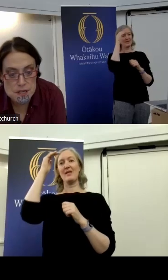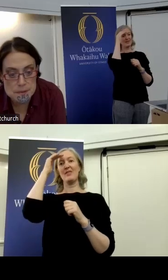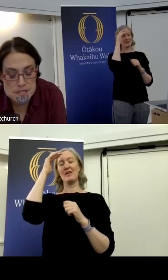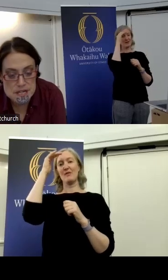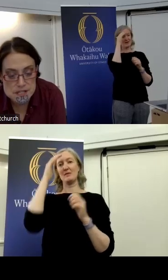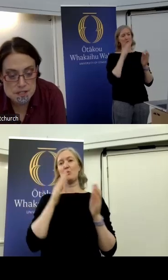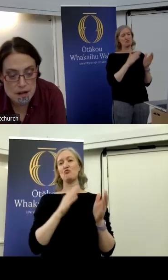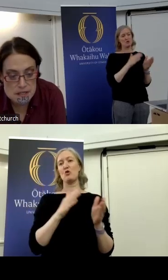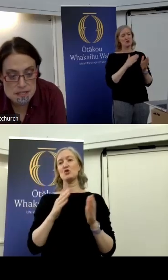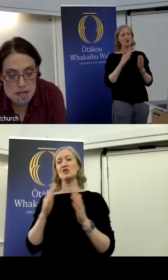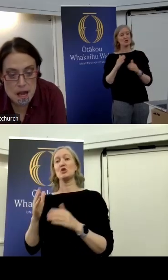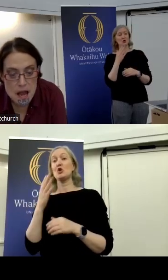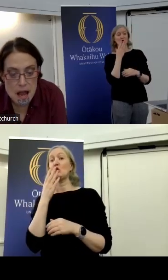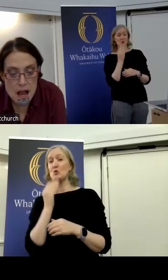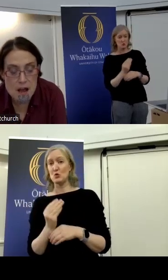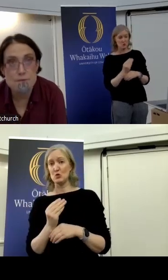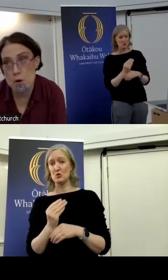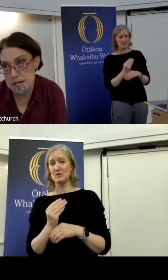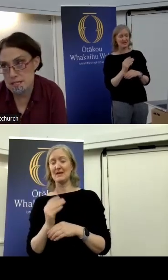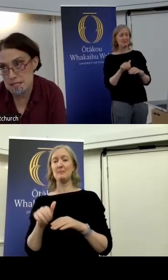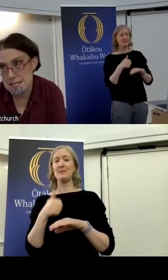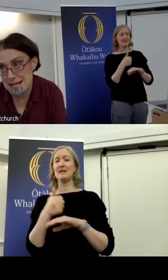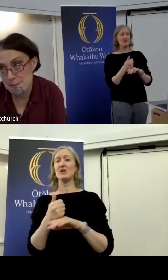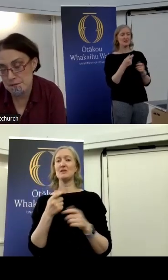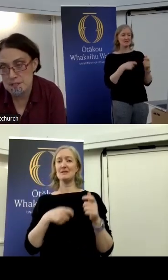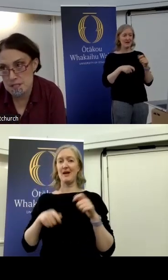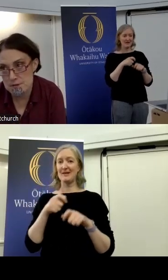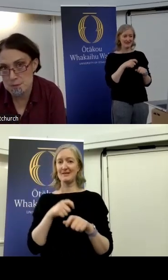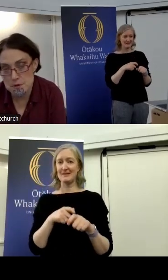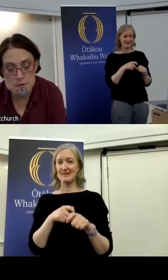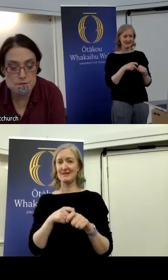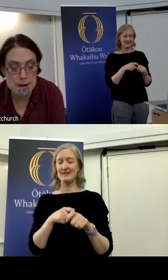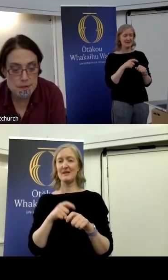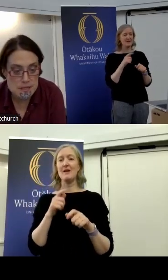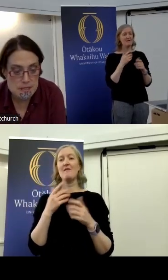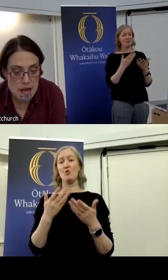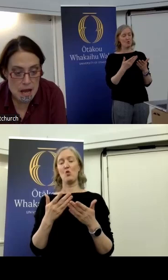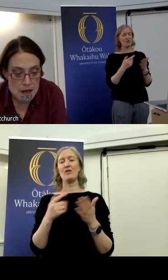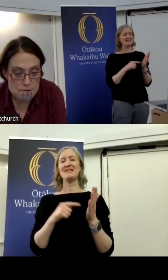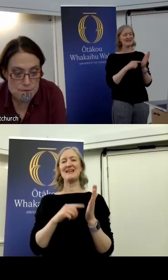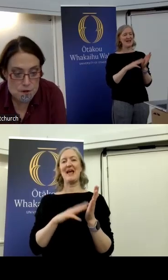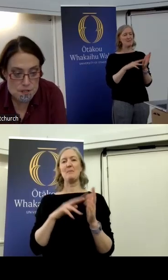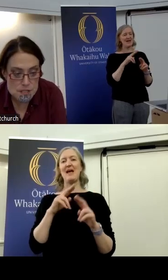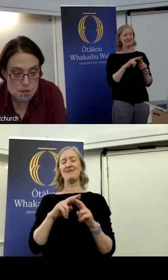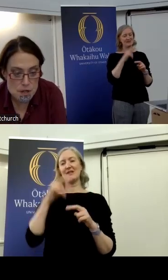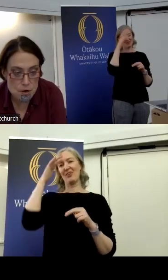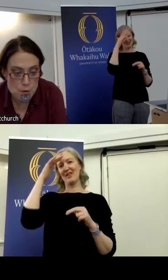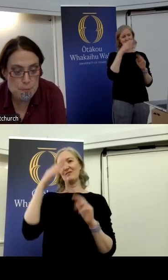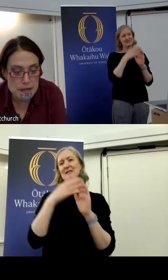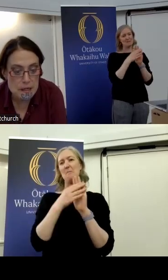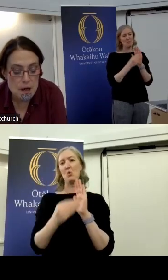used in implementation science for these TMFs, theories, models, and frameworks. The